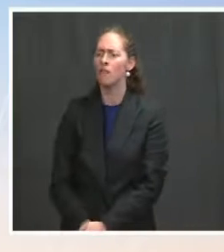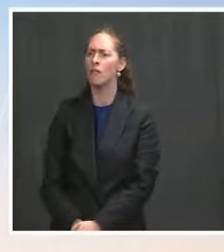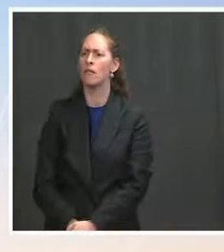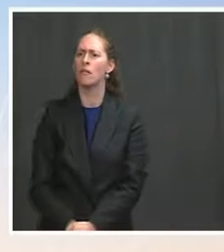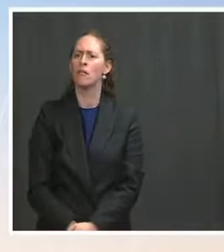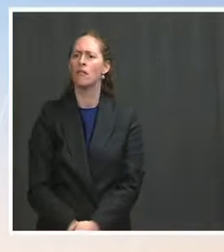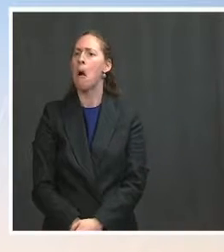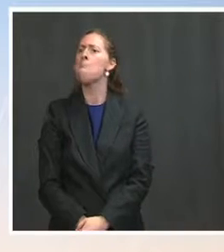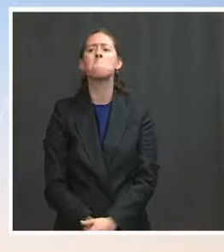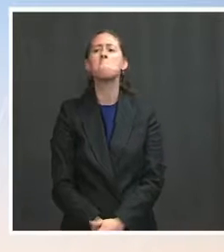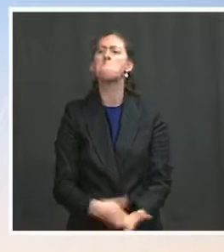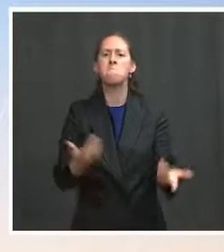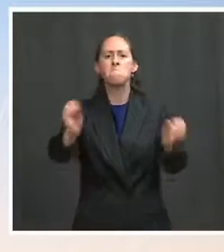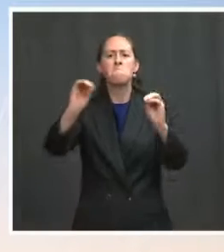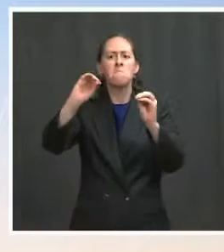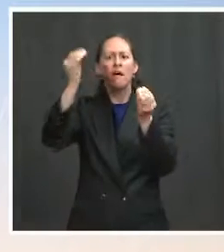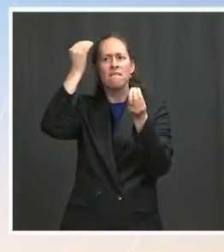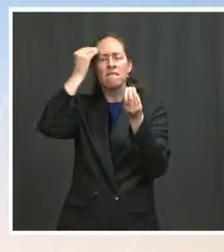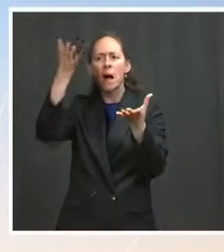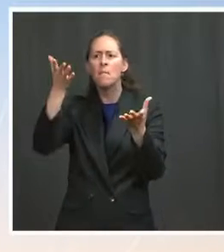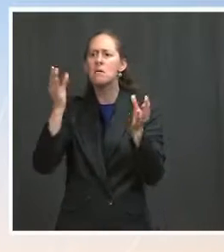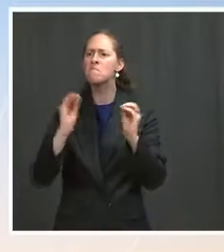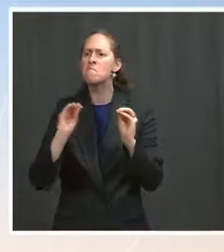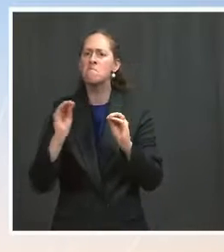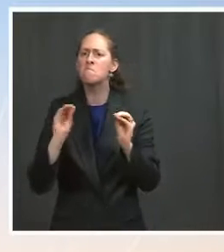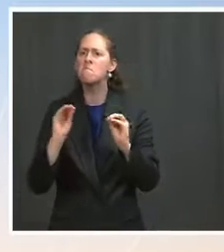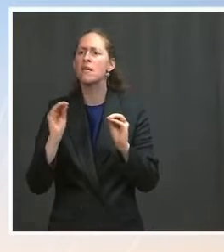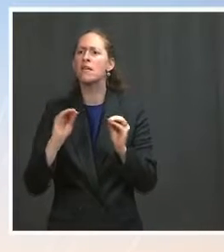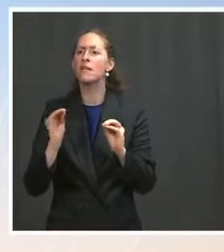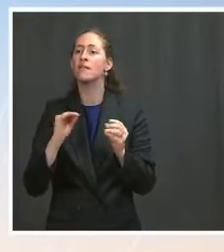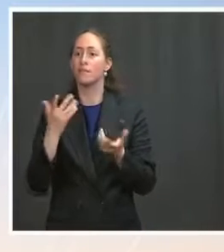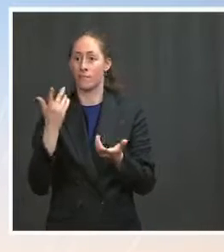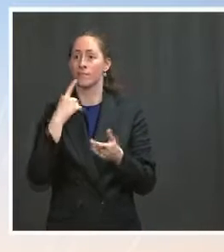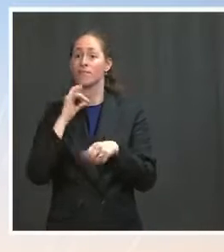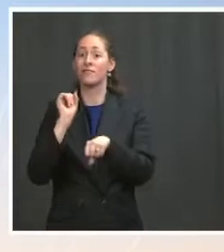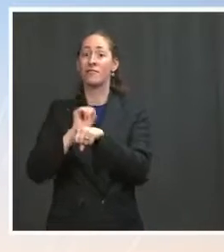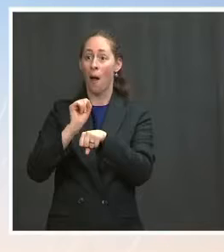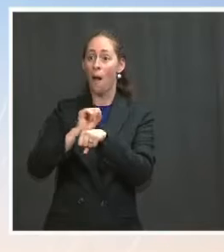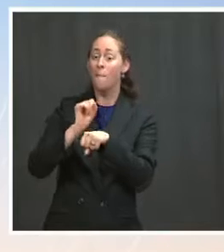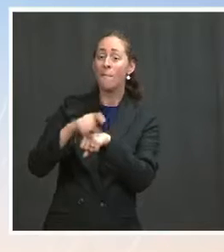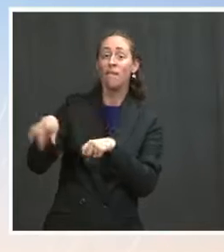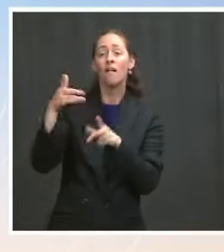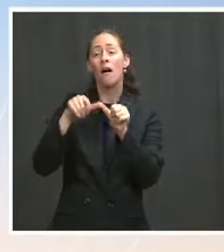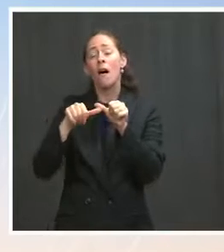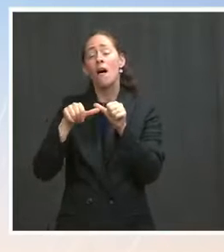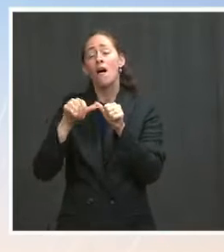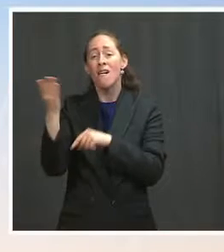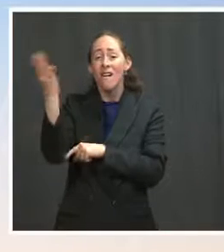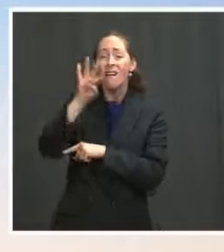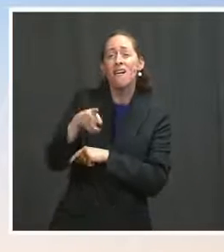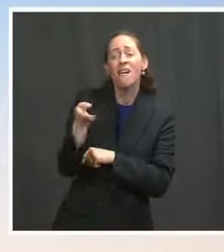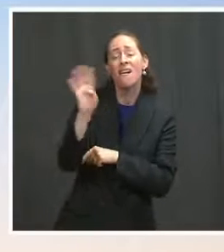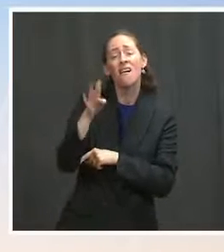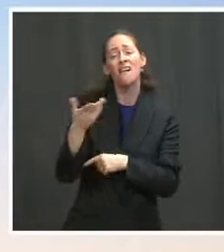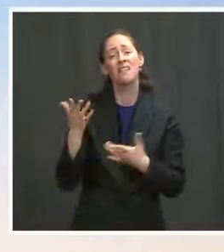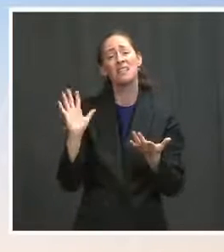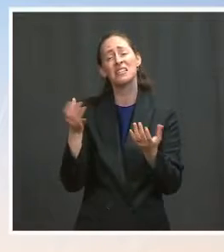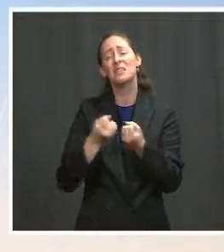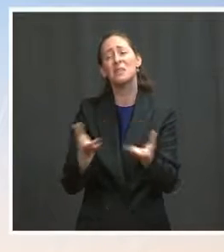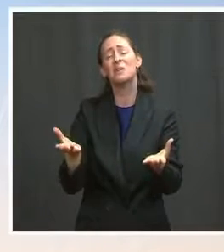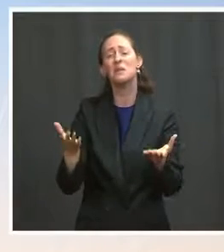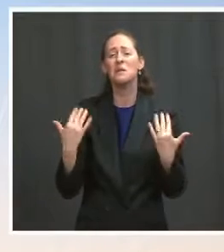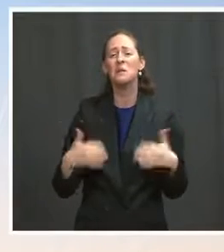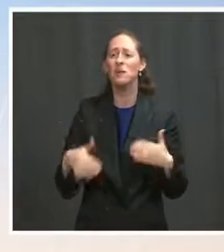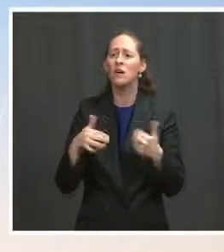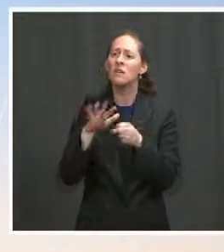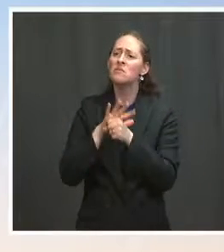may know, these are sometimes high stress jobs, tiring jobs, exhausting jobs, but I don't have anything more